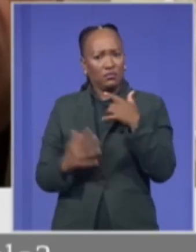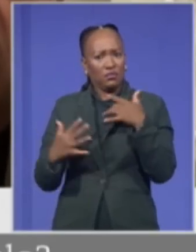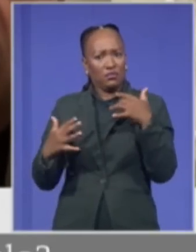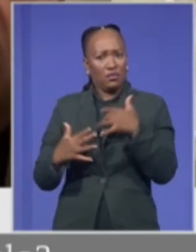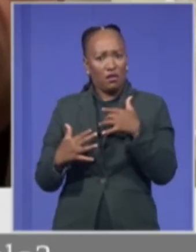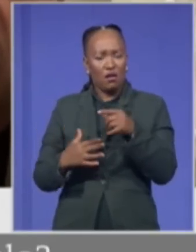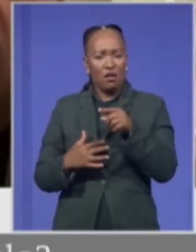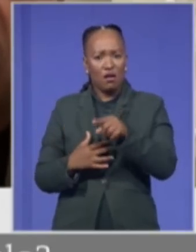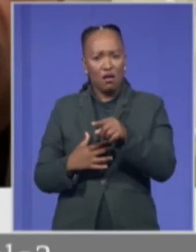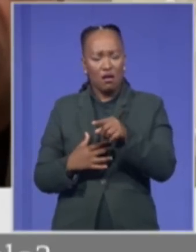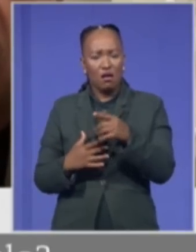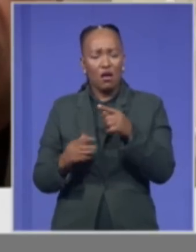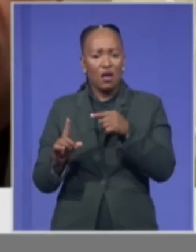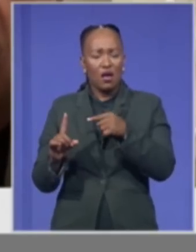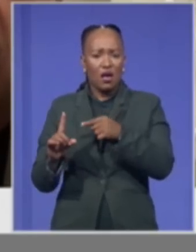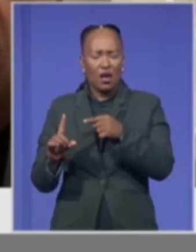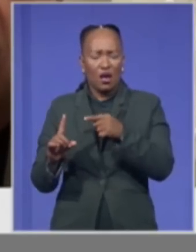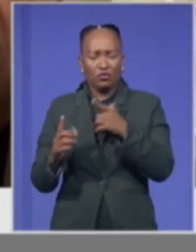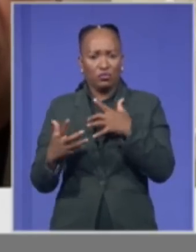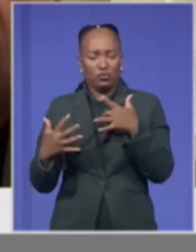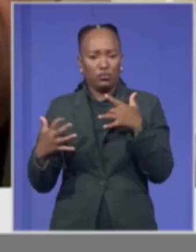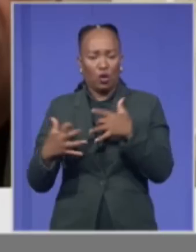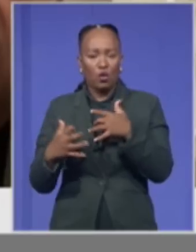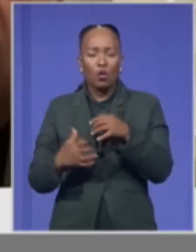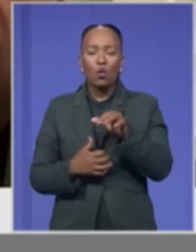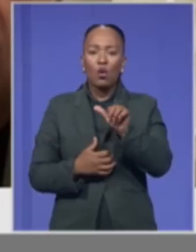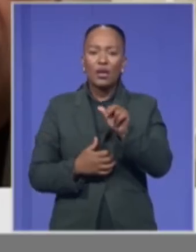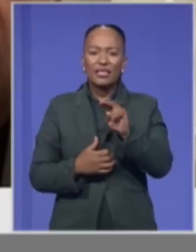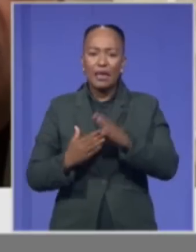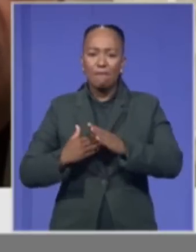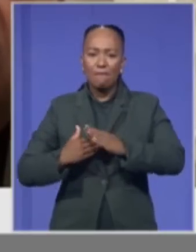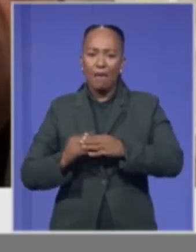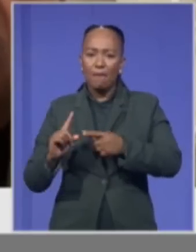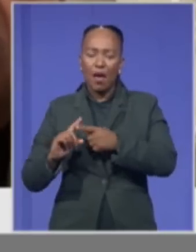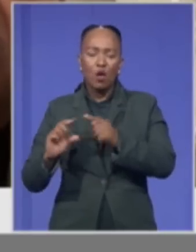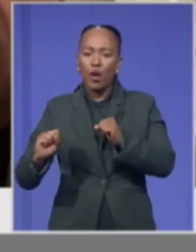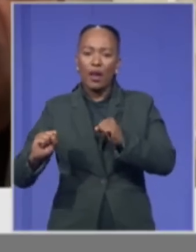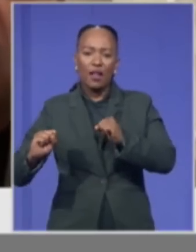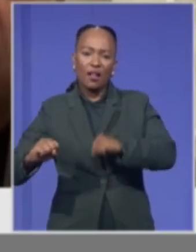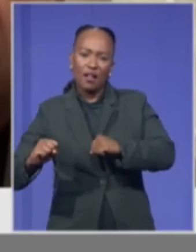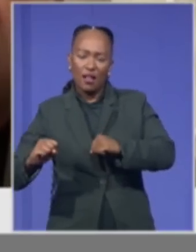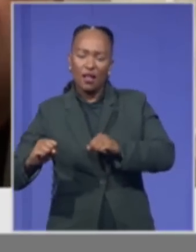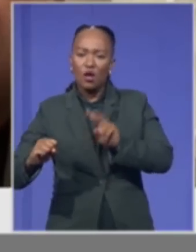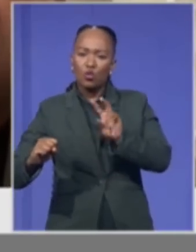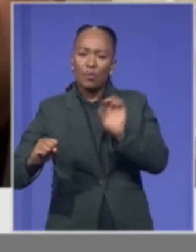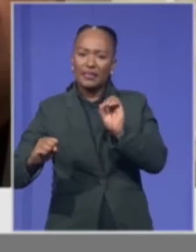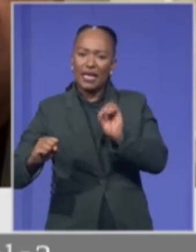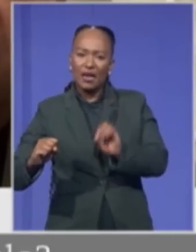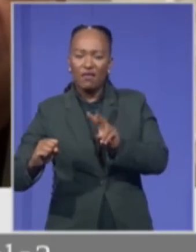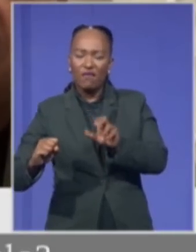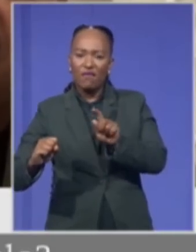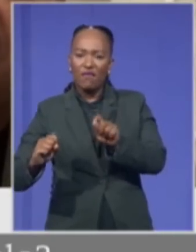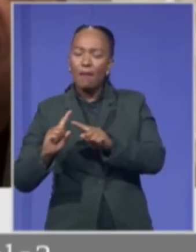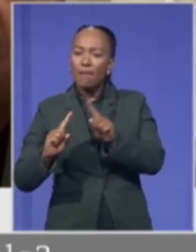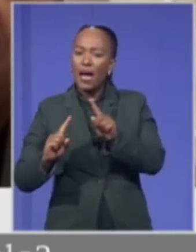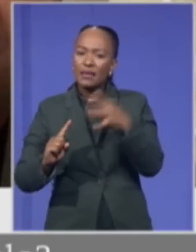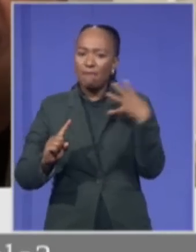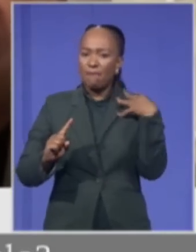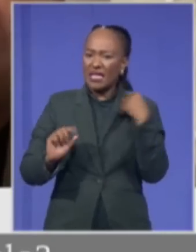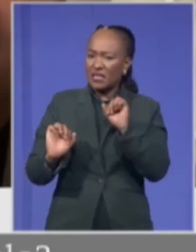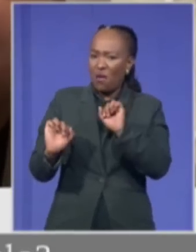hore be ile mokgwa democratic mokgwa wa ANC ebe ha ba dumellane le 2% VAT ha ile hore ke letona la bona